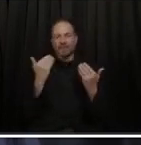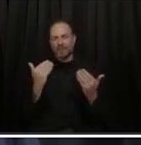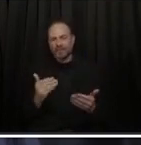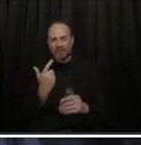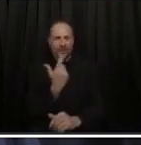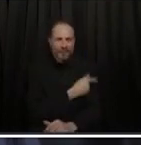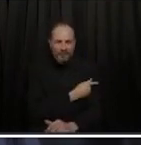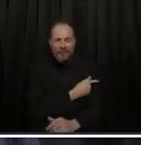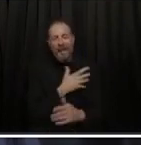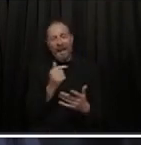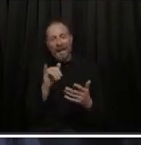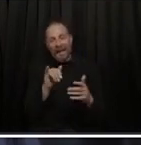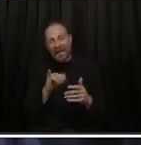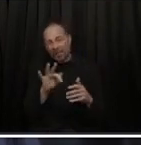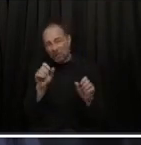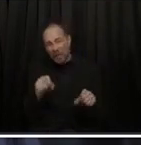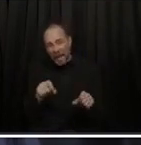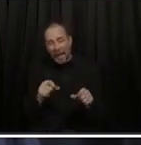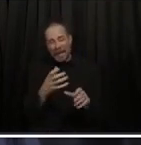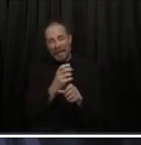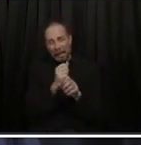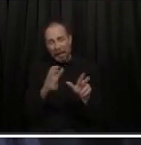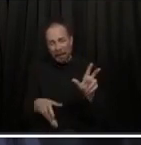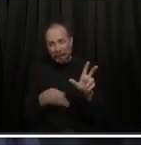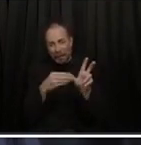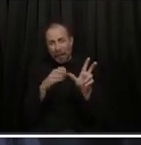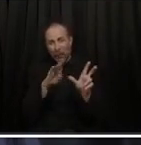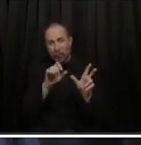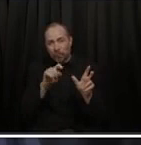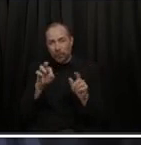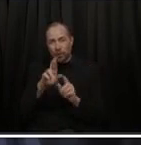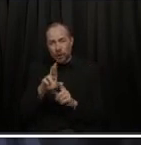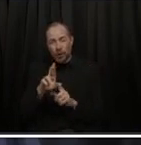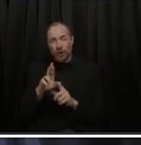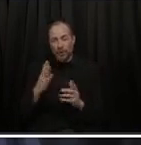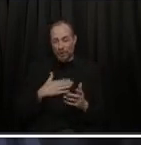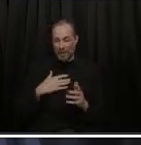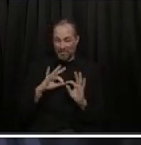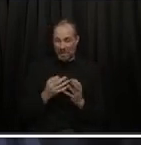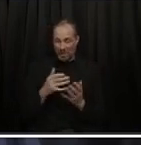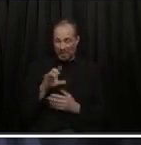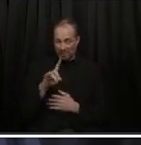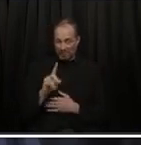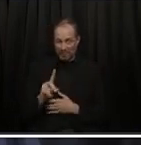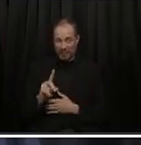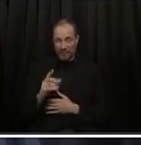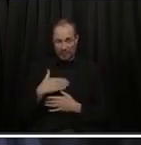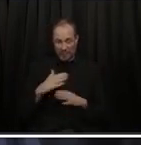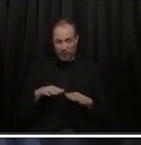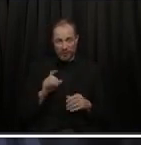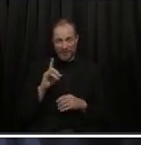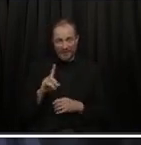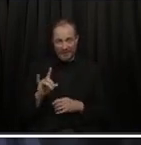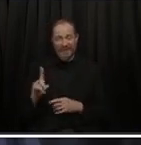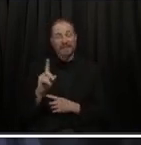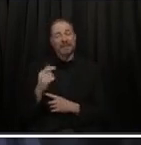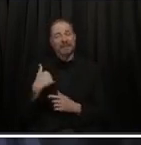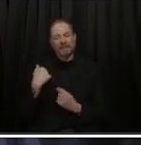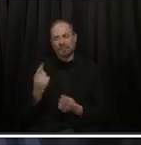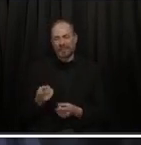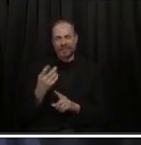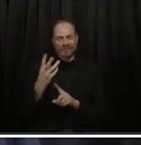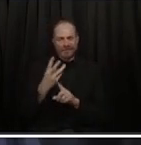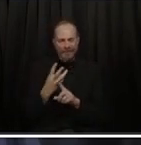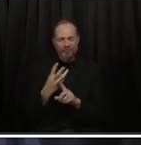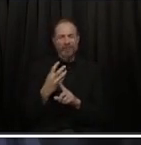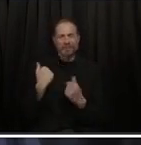get boosted. I got the booster, my parents did, our family did. If it's been 6 months since you got the Pfizer or Moderna vaccine, or it's been